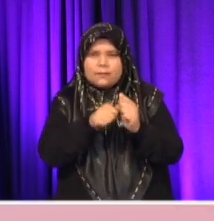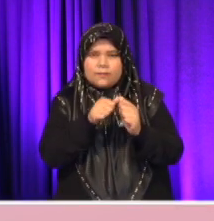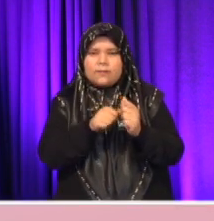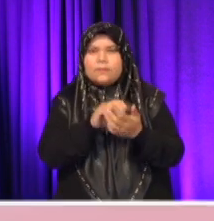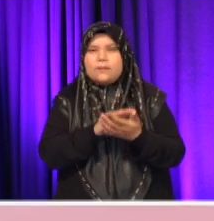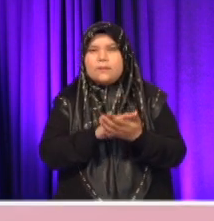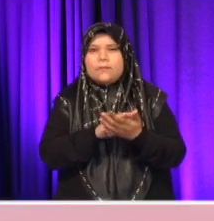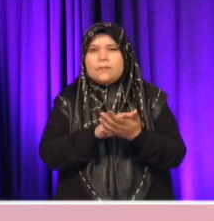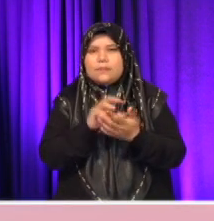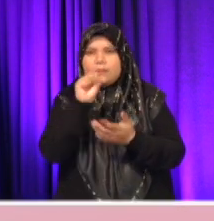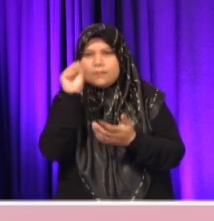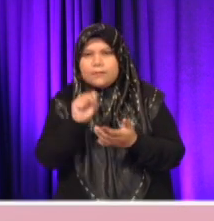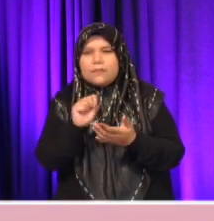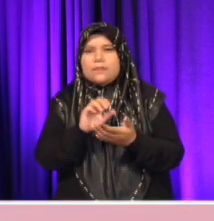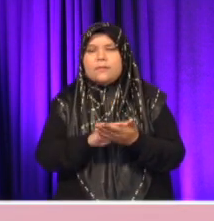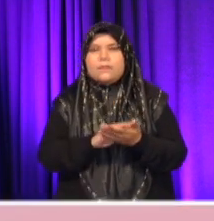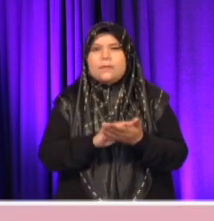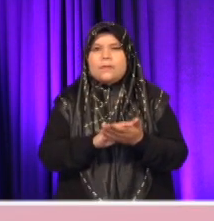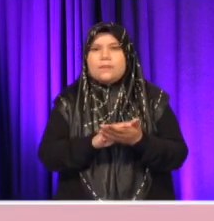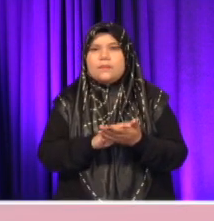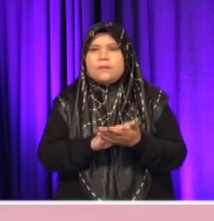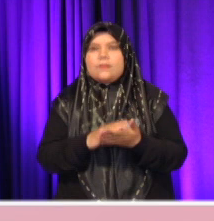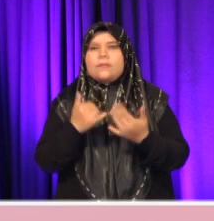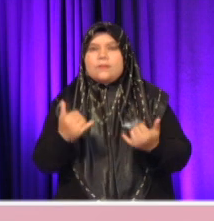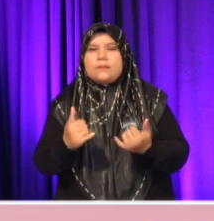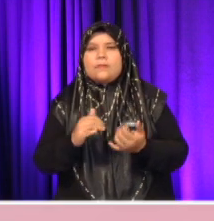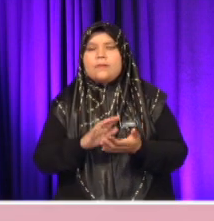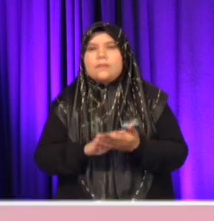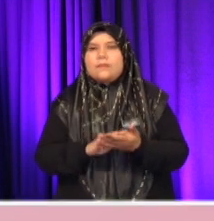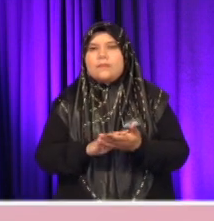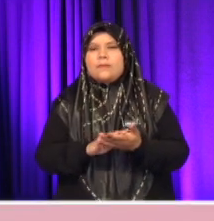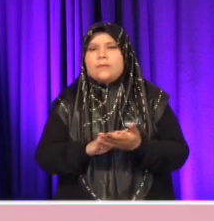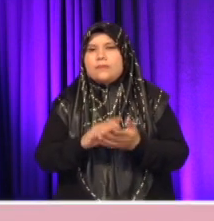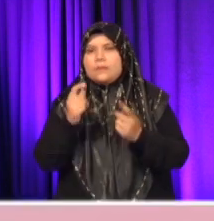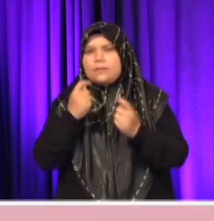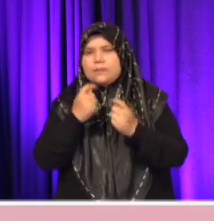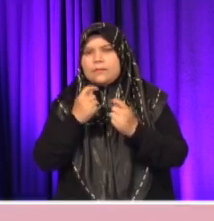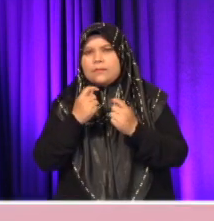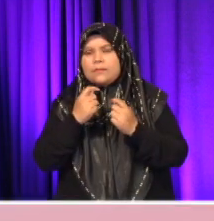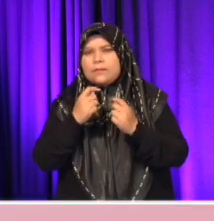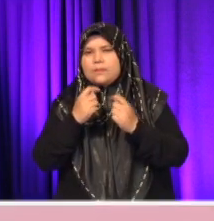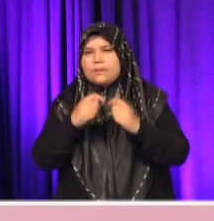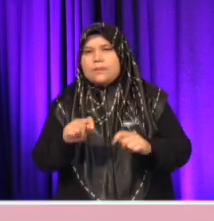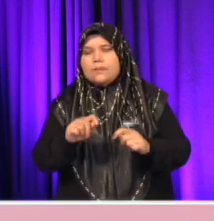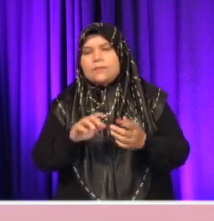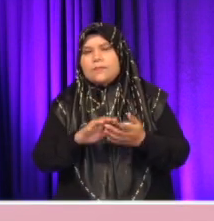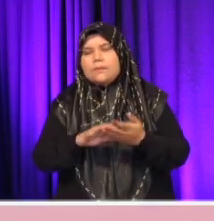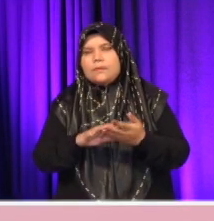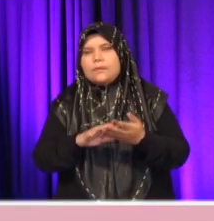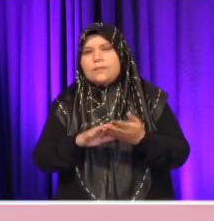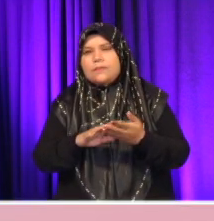then what is being tested here? So here, students are being tested to see if they can get, the main points